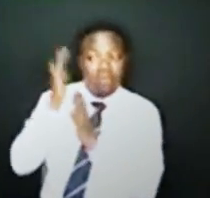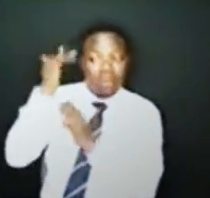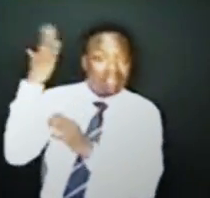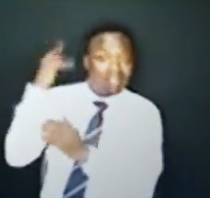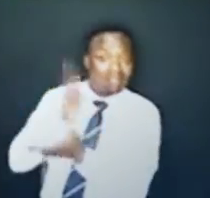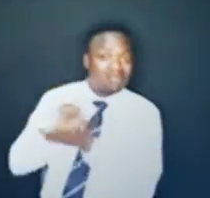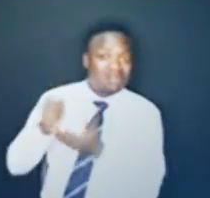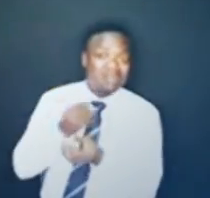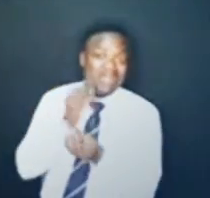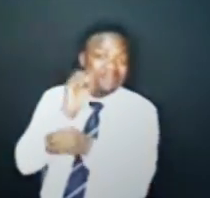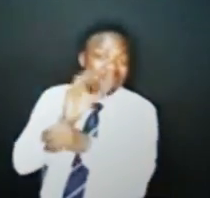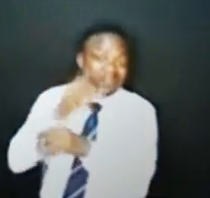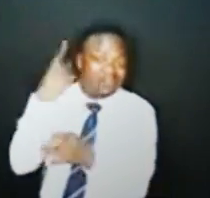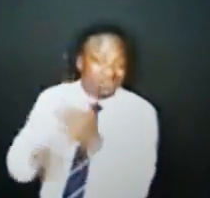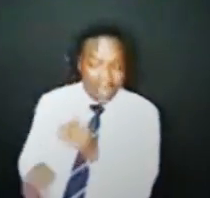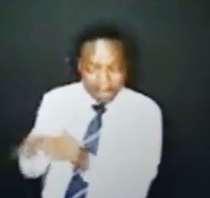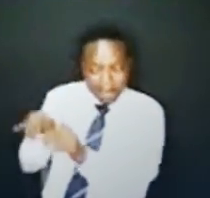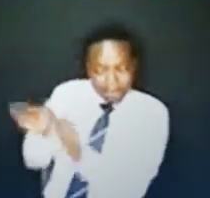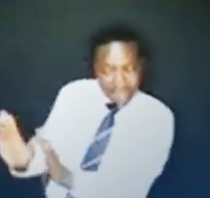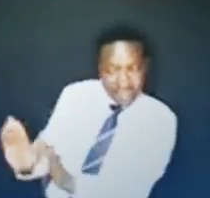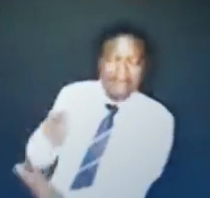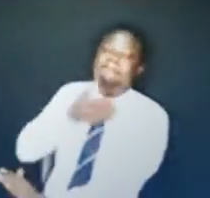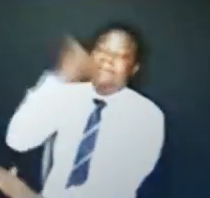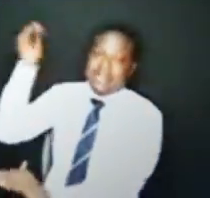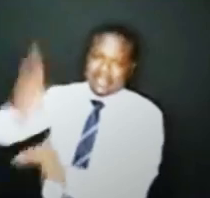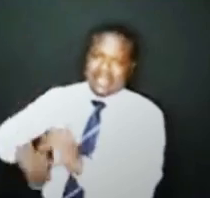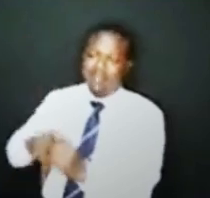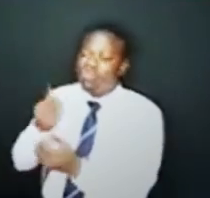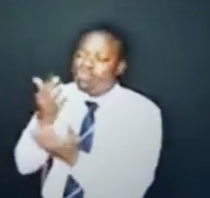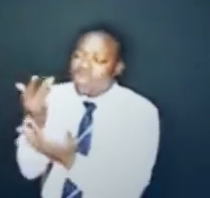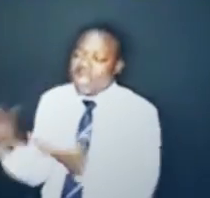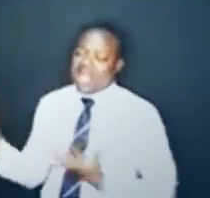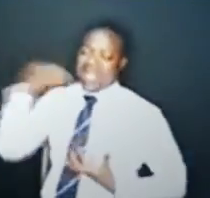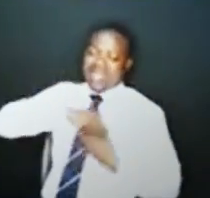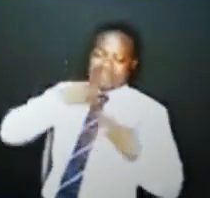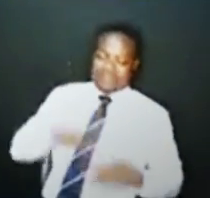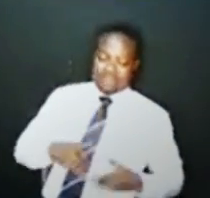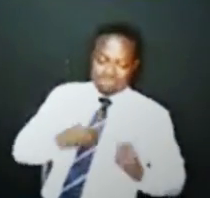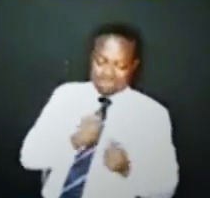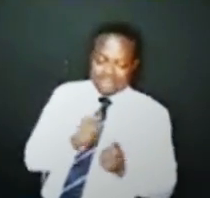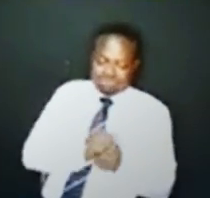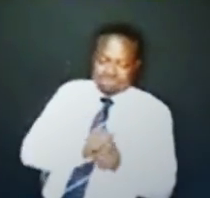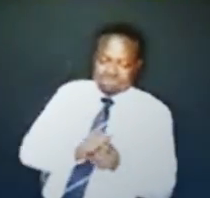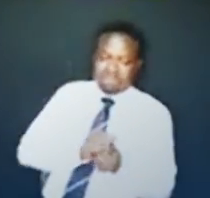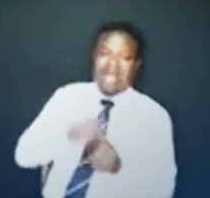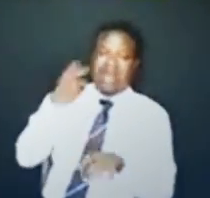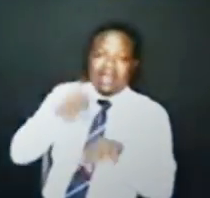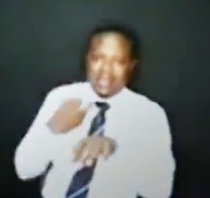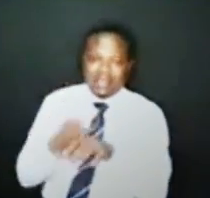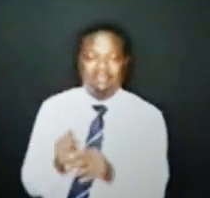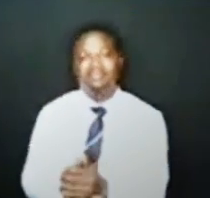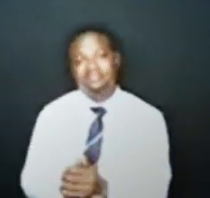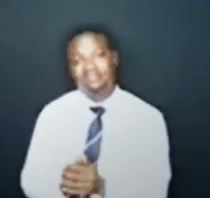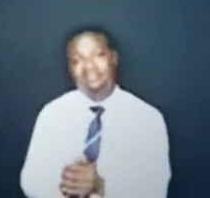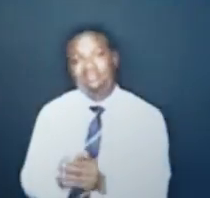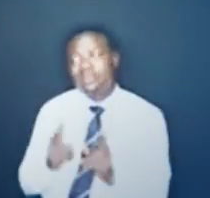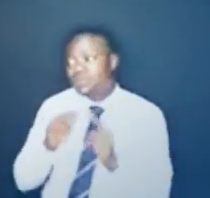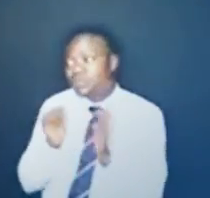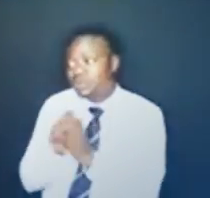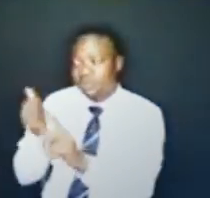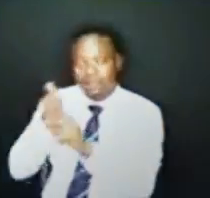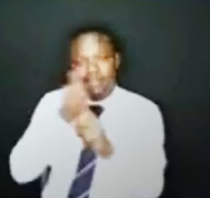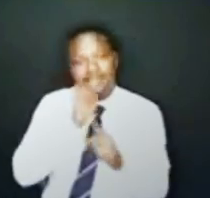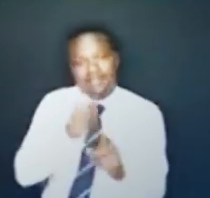than cure. So that you get rid of bitter spirits.